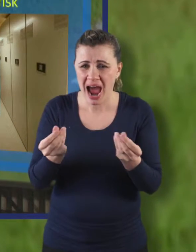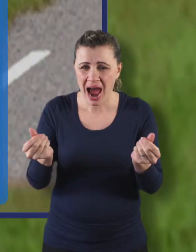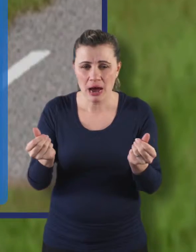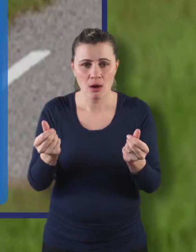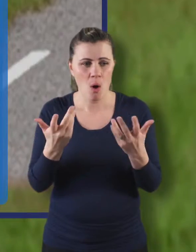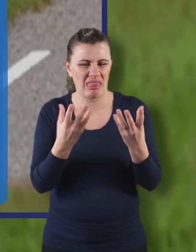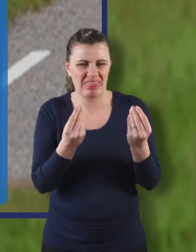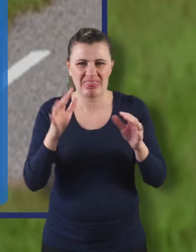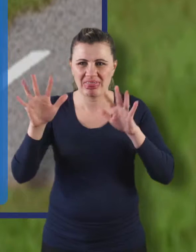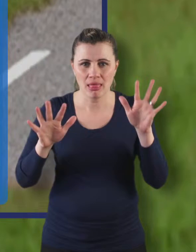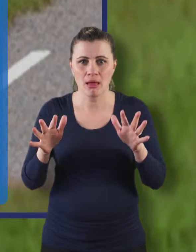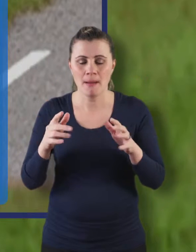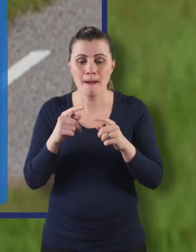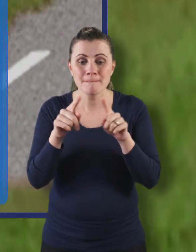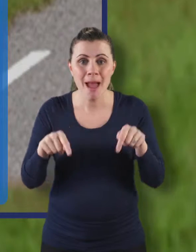face?